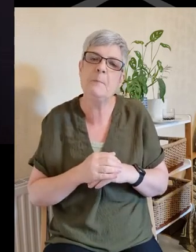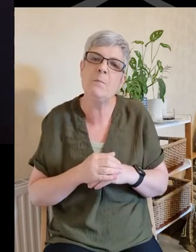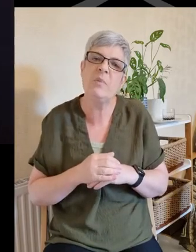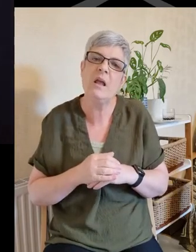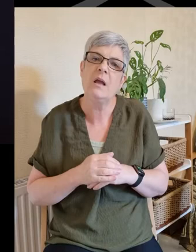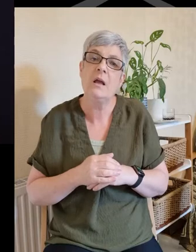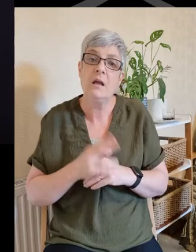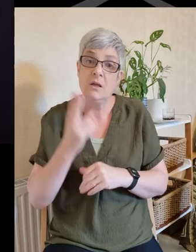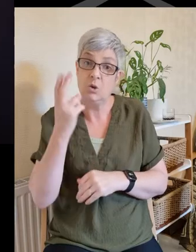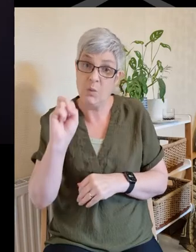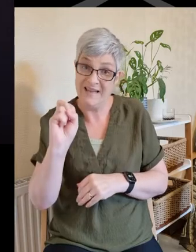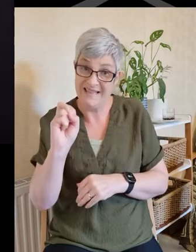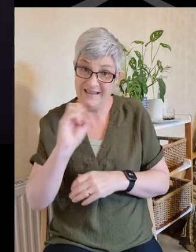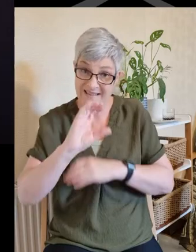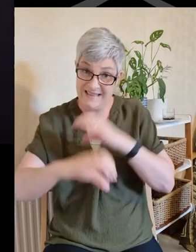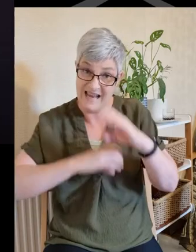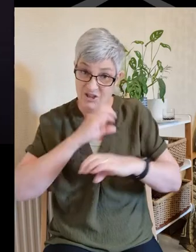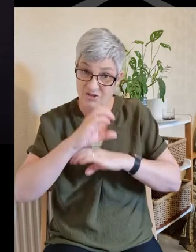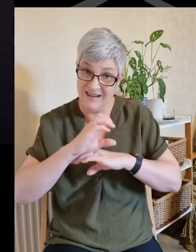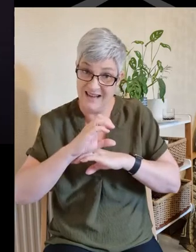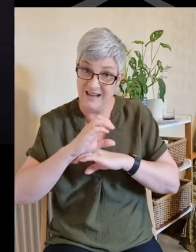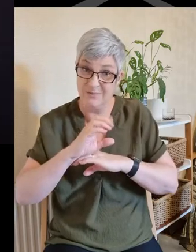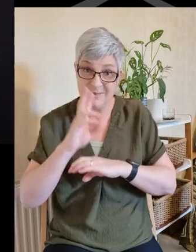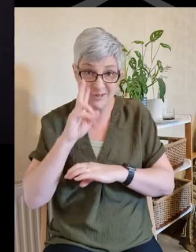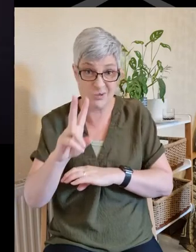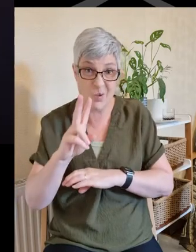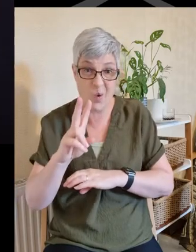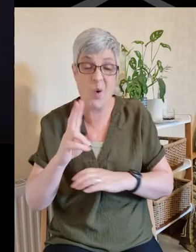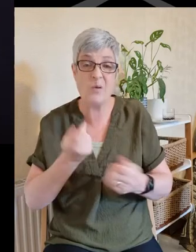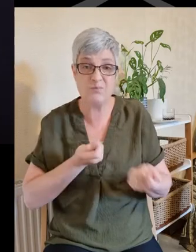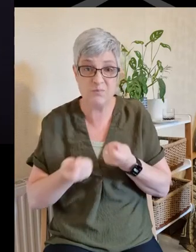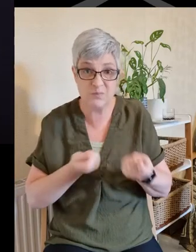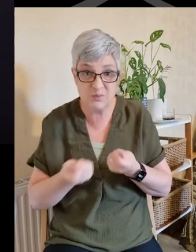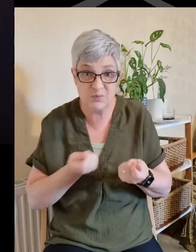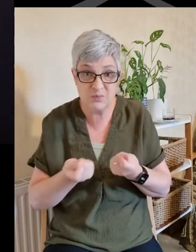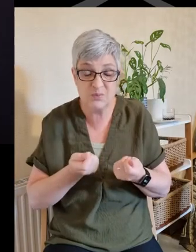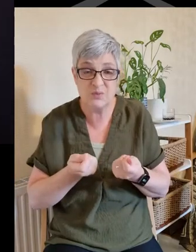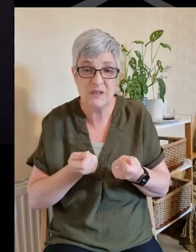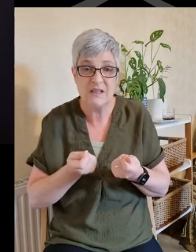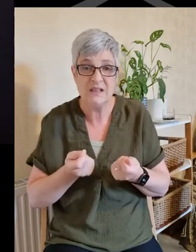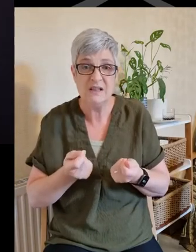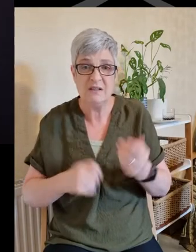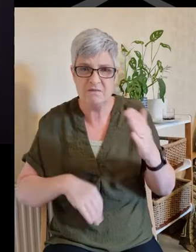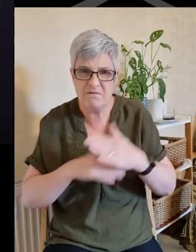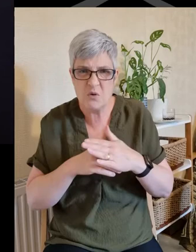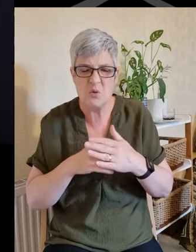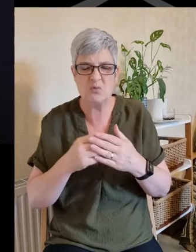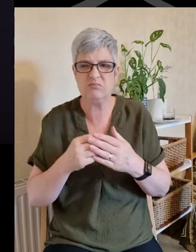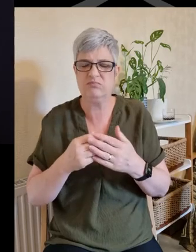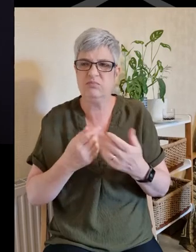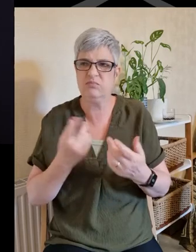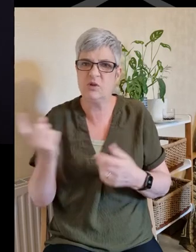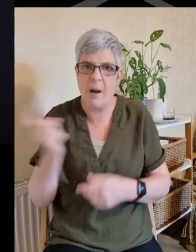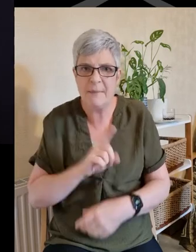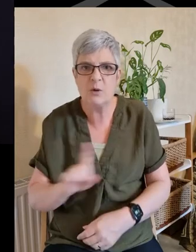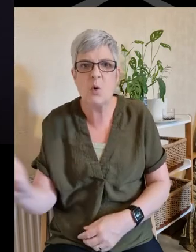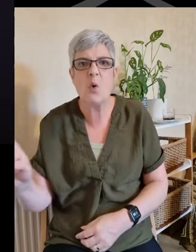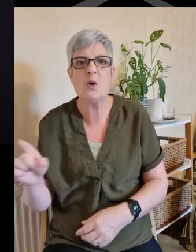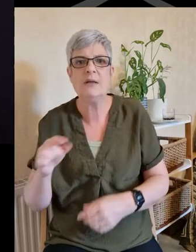In the 20th century, we saw totalitarian regimes come and go. Stalin's Russia, the Third Reich, and so